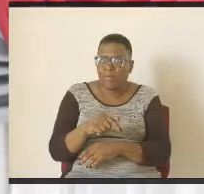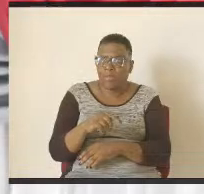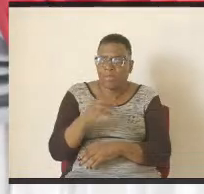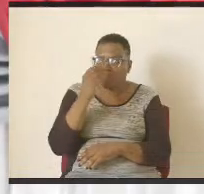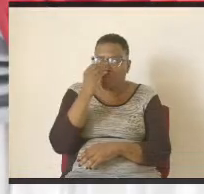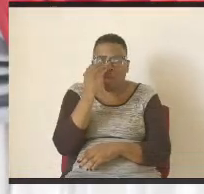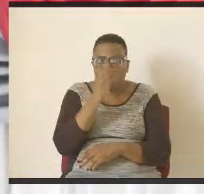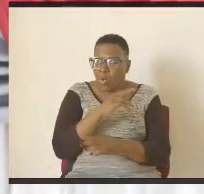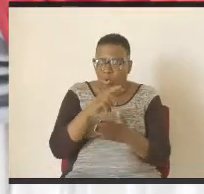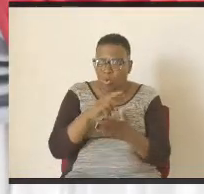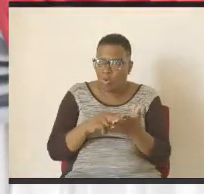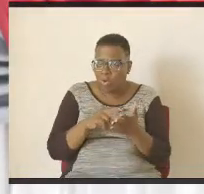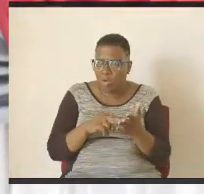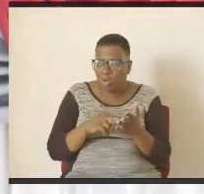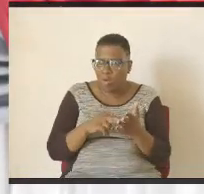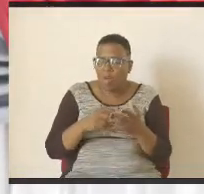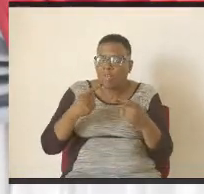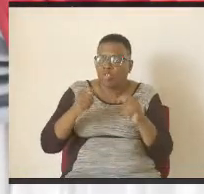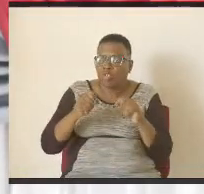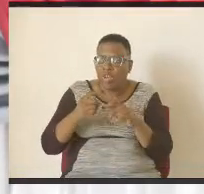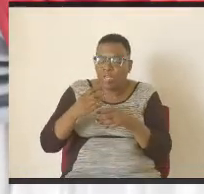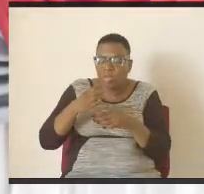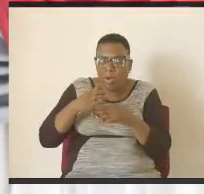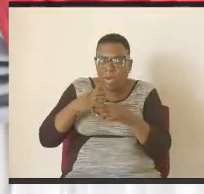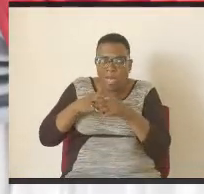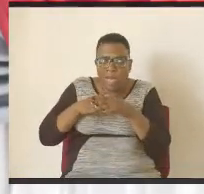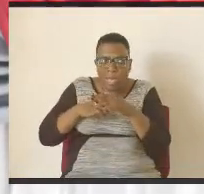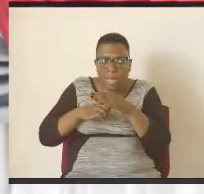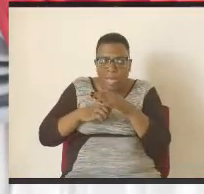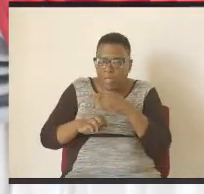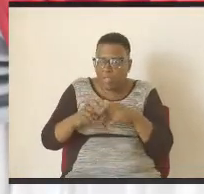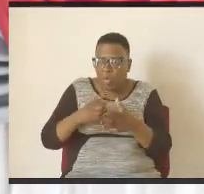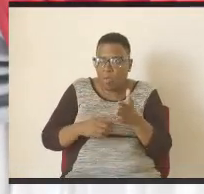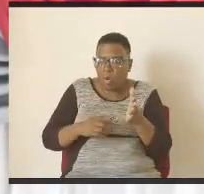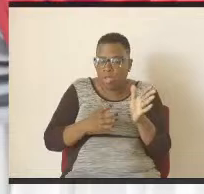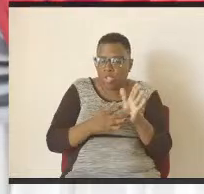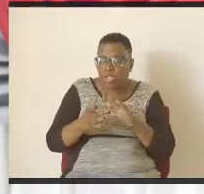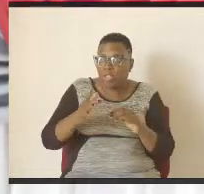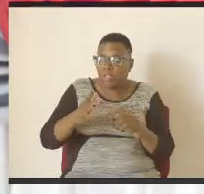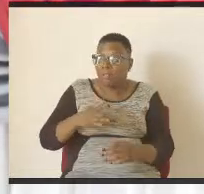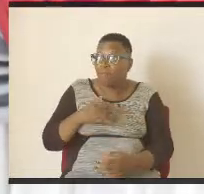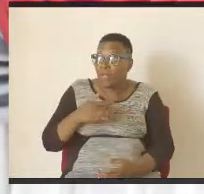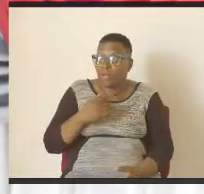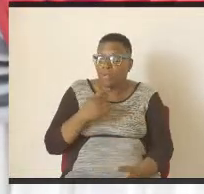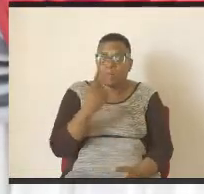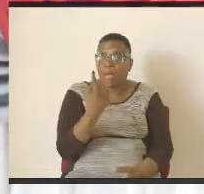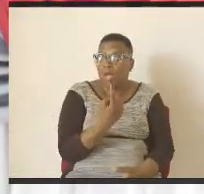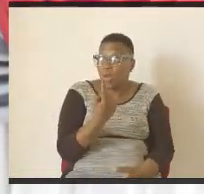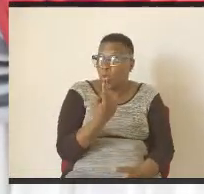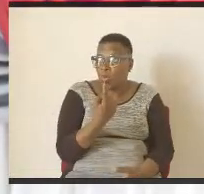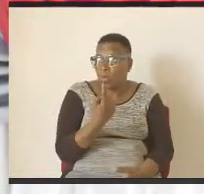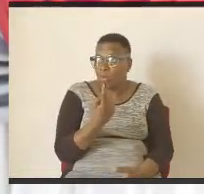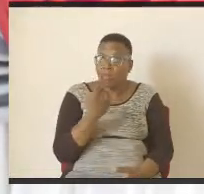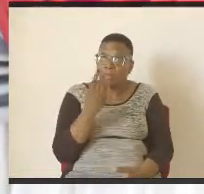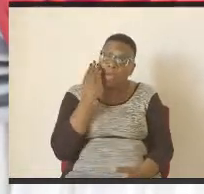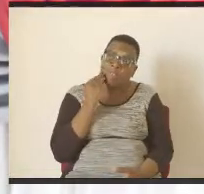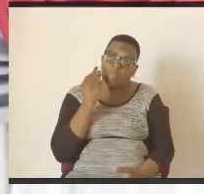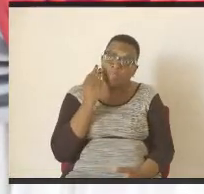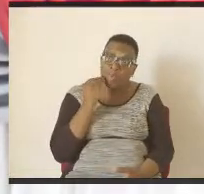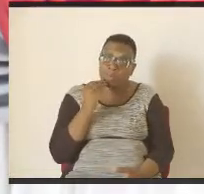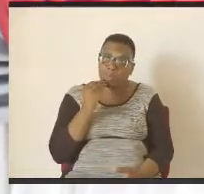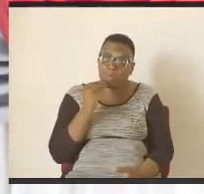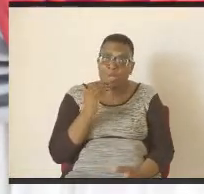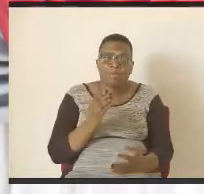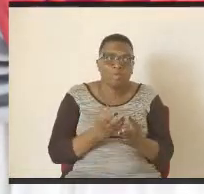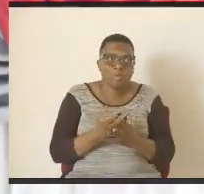to enter into what he felt, the aloneness of that experience as he was going